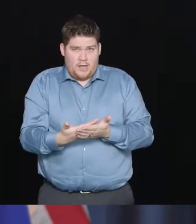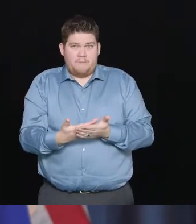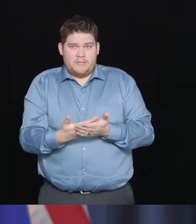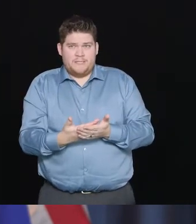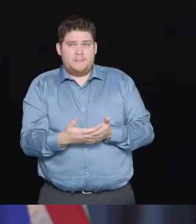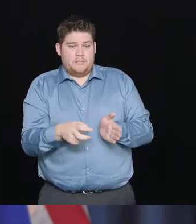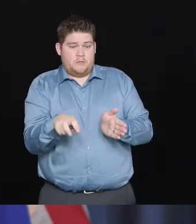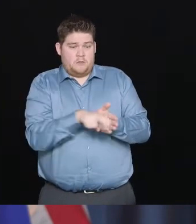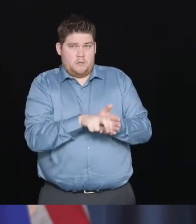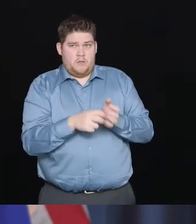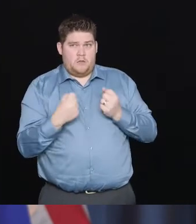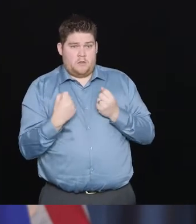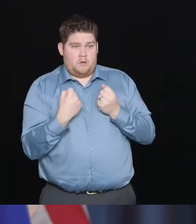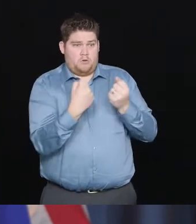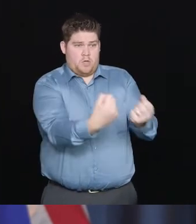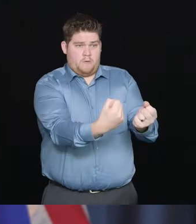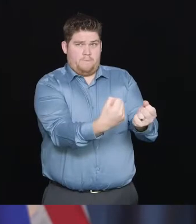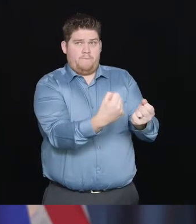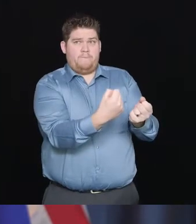Keith Baldry, Global News.